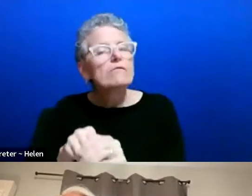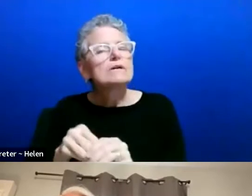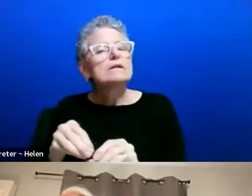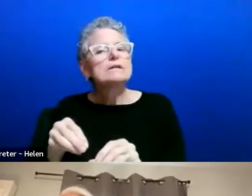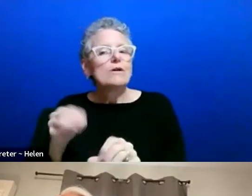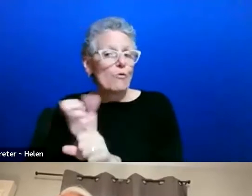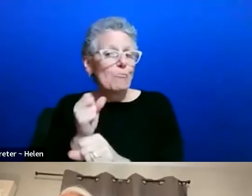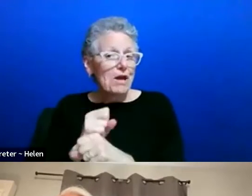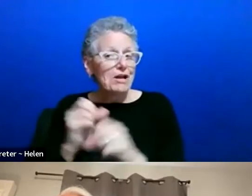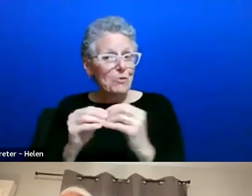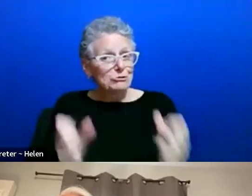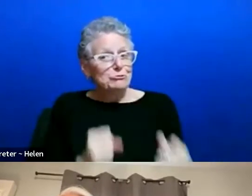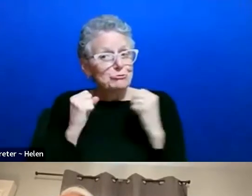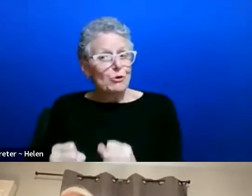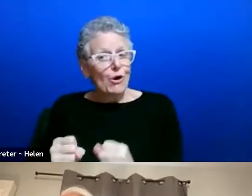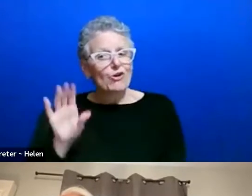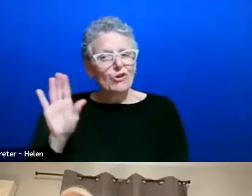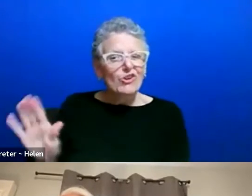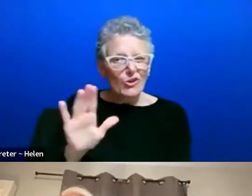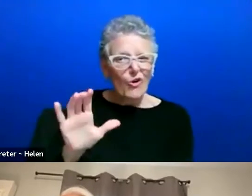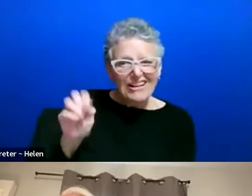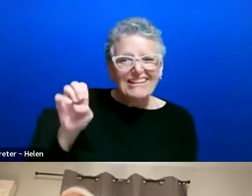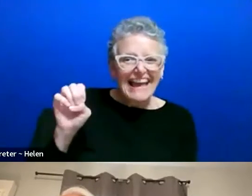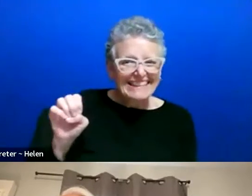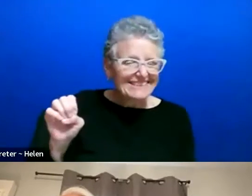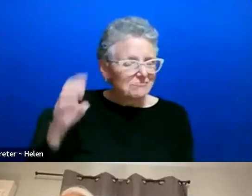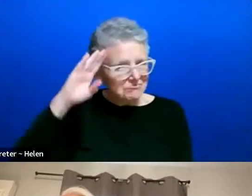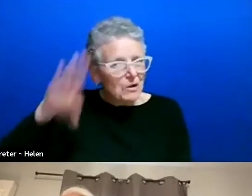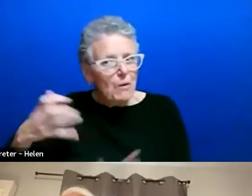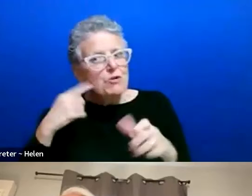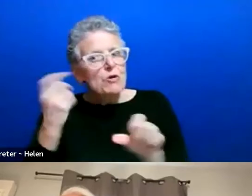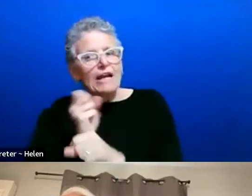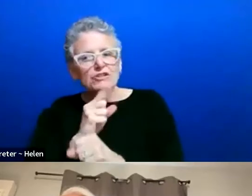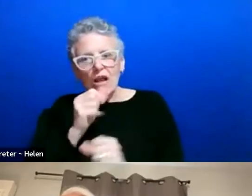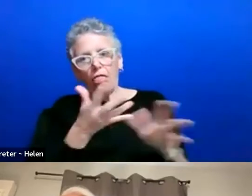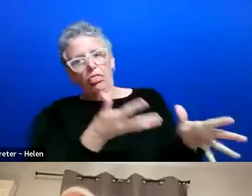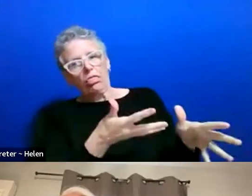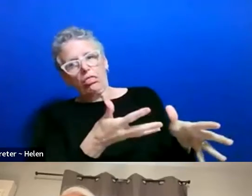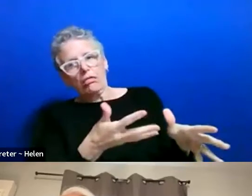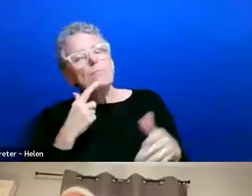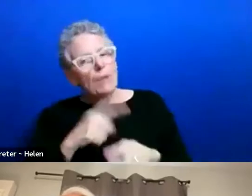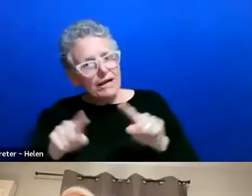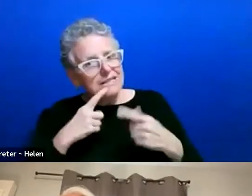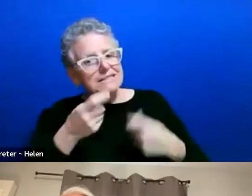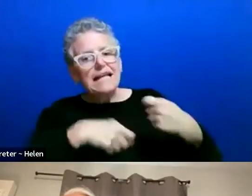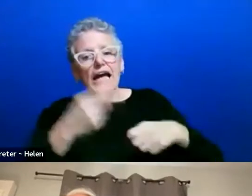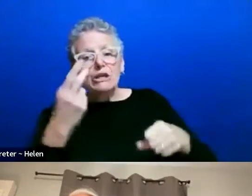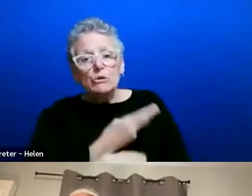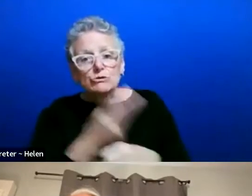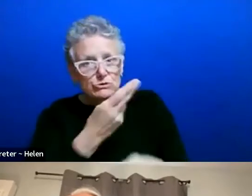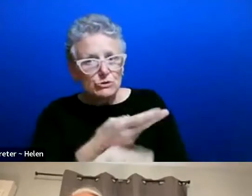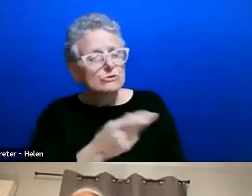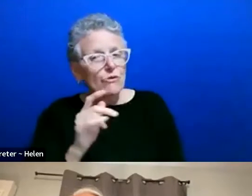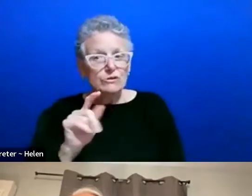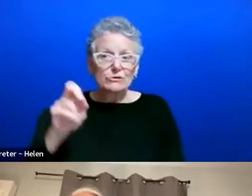strengthen, your case because, they want to make sure that it's getting used. So I think that those are our tips to make sure, and even